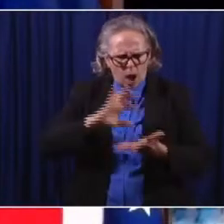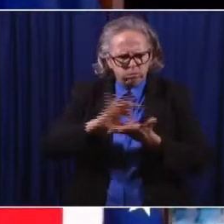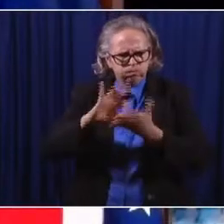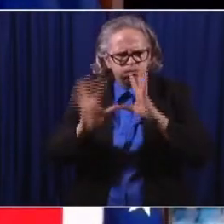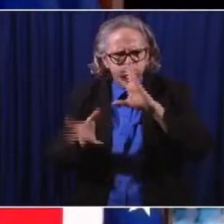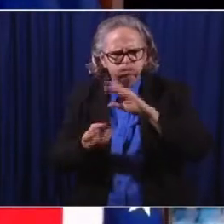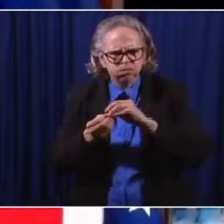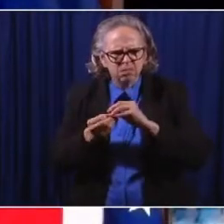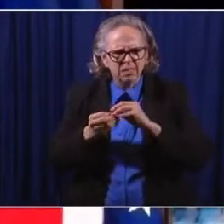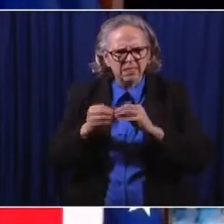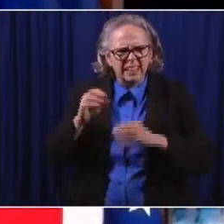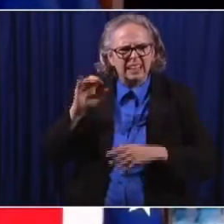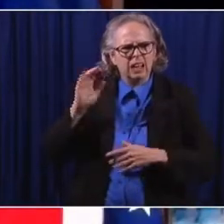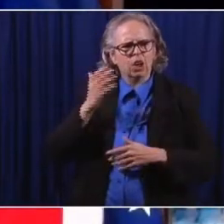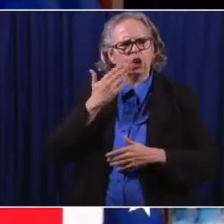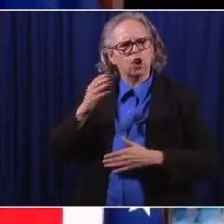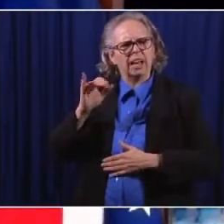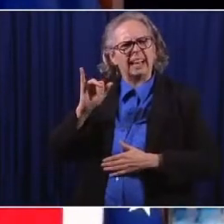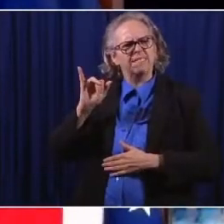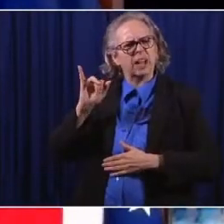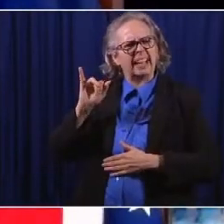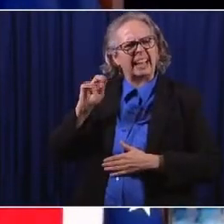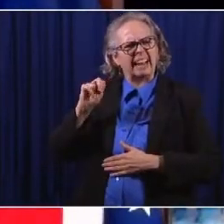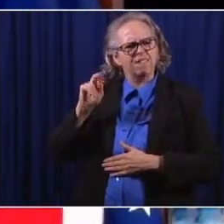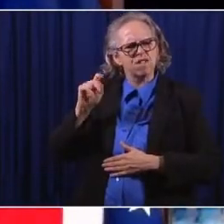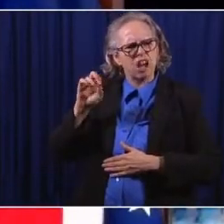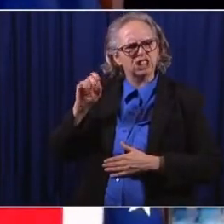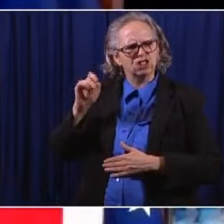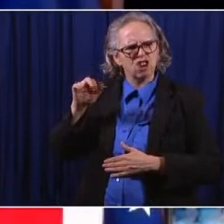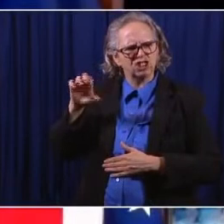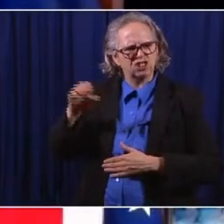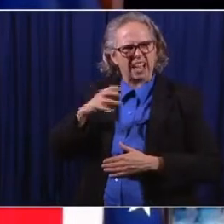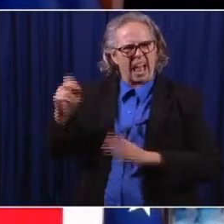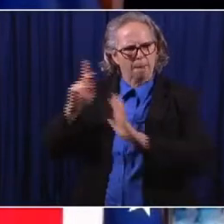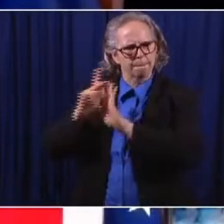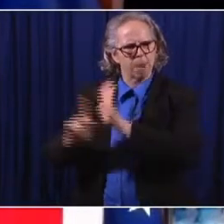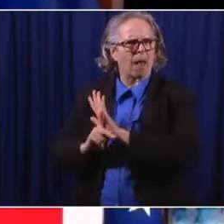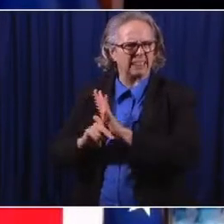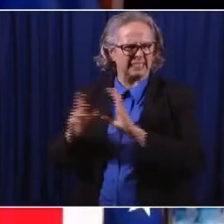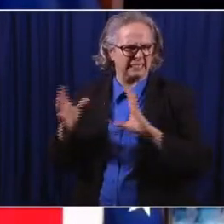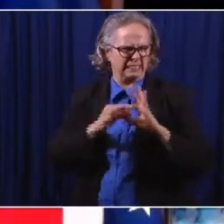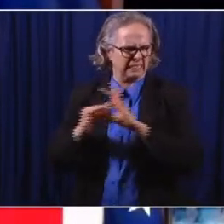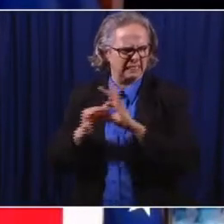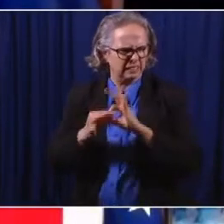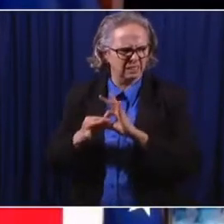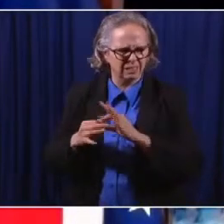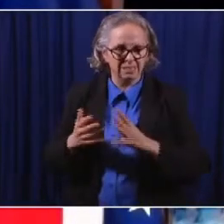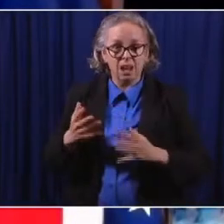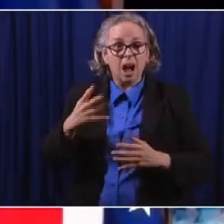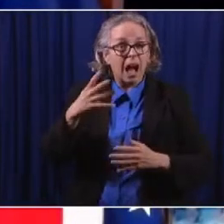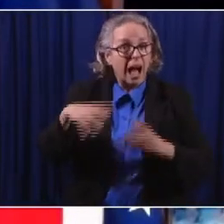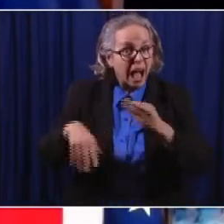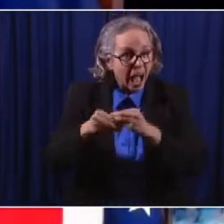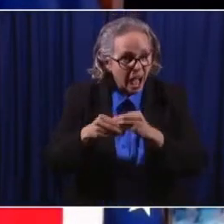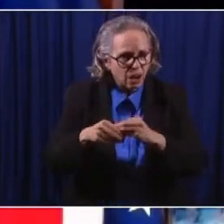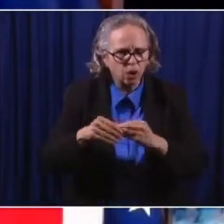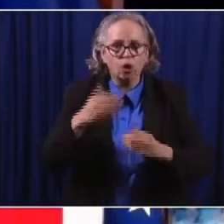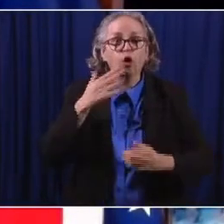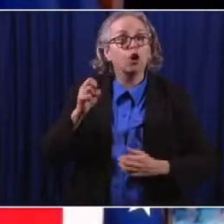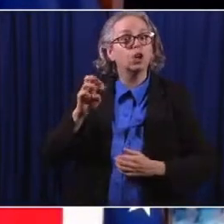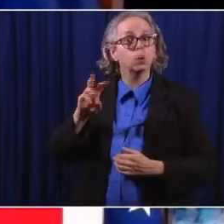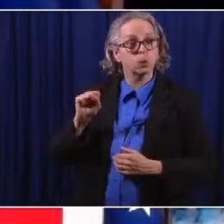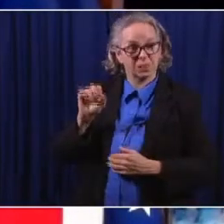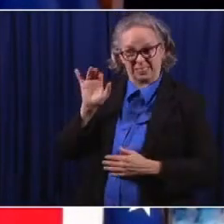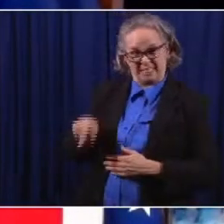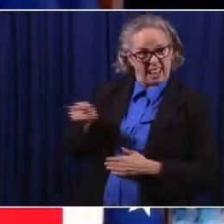news that also is tangential to this is something that our Development Services Agency led.